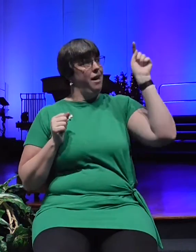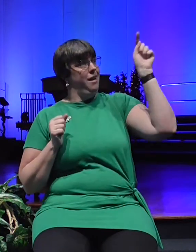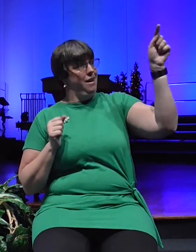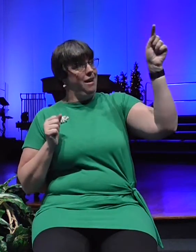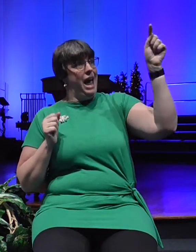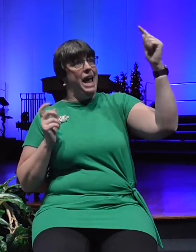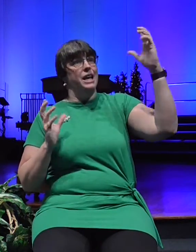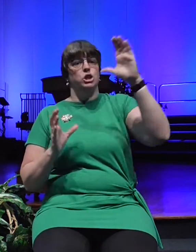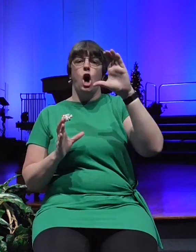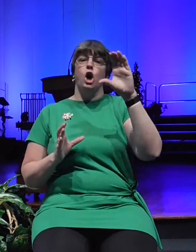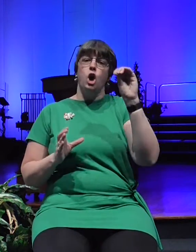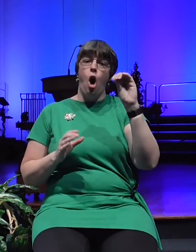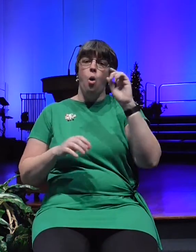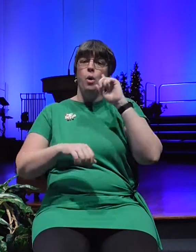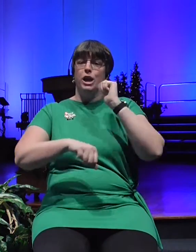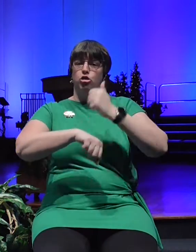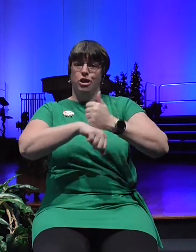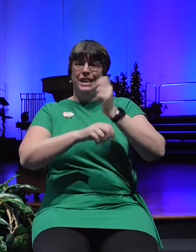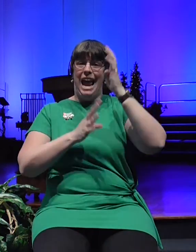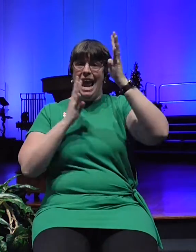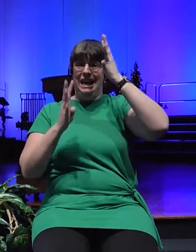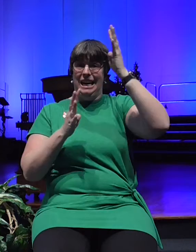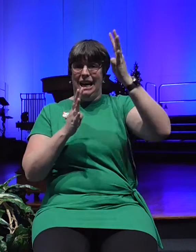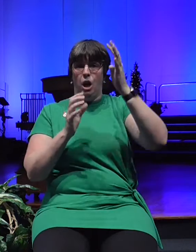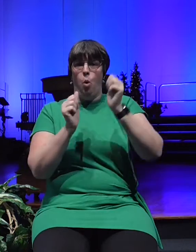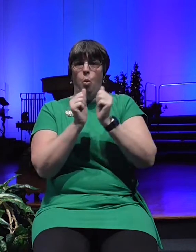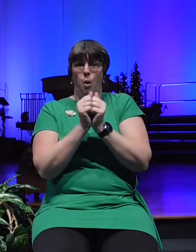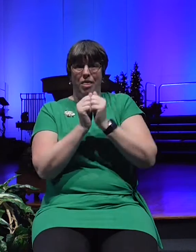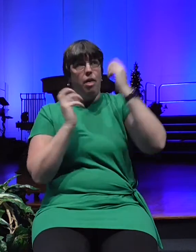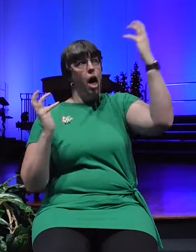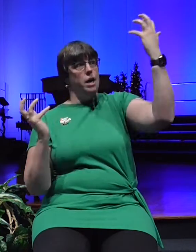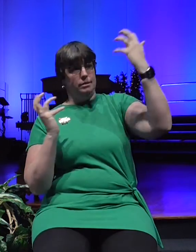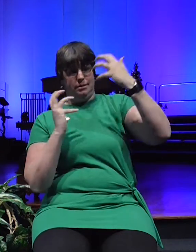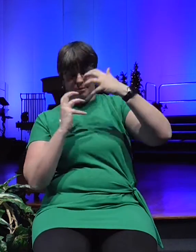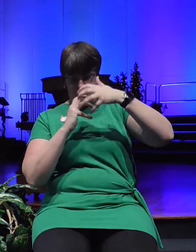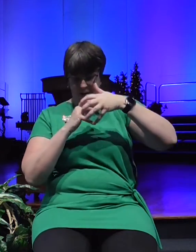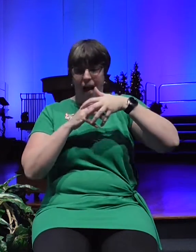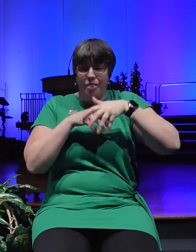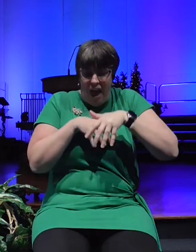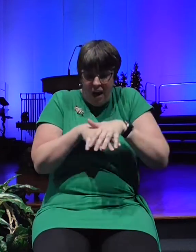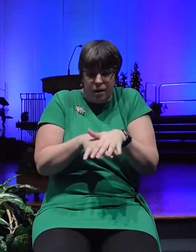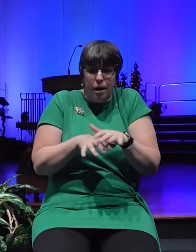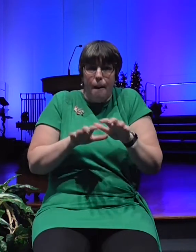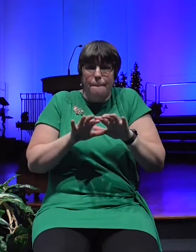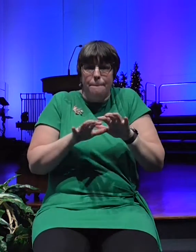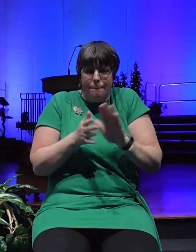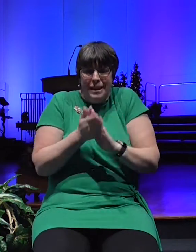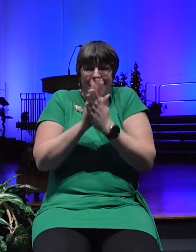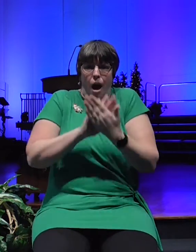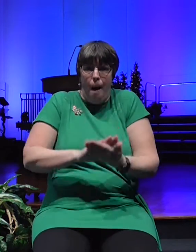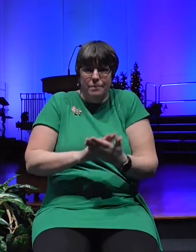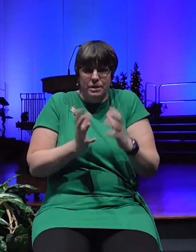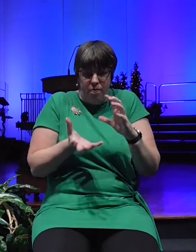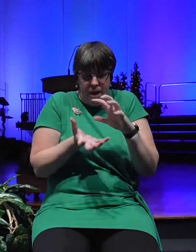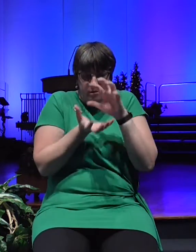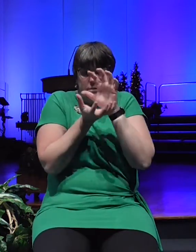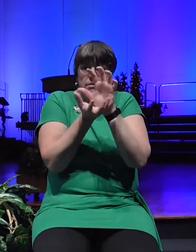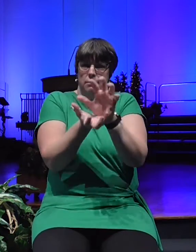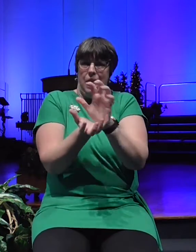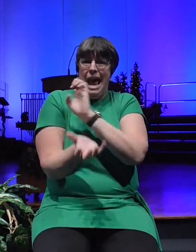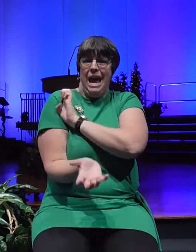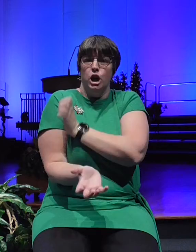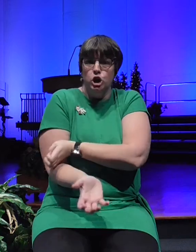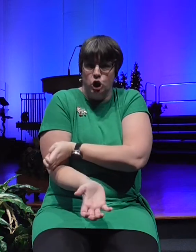that our thoughts and our ideas and our attitudes and our energy become the container through which this